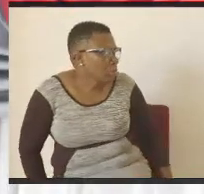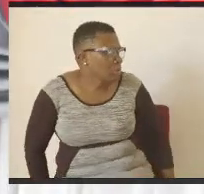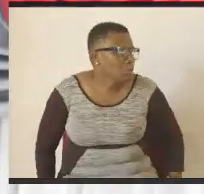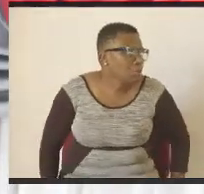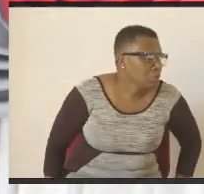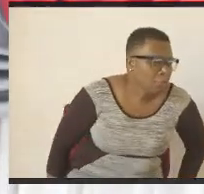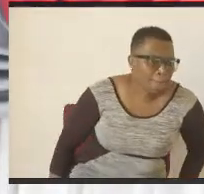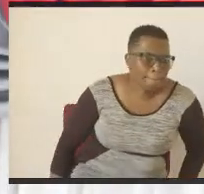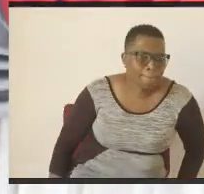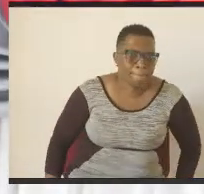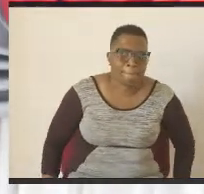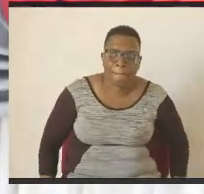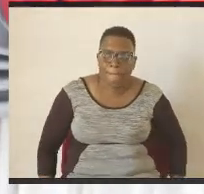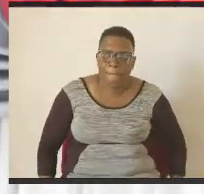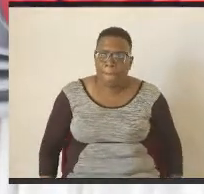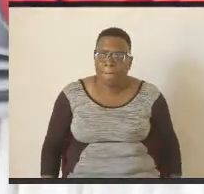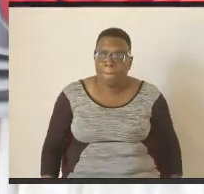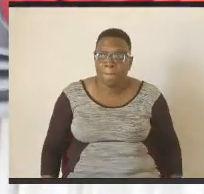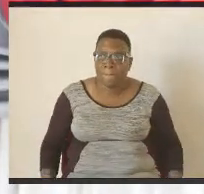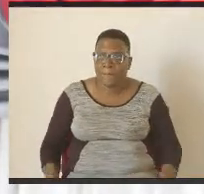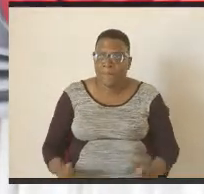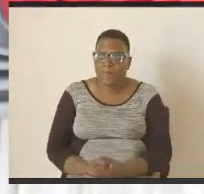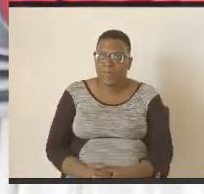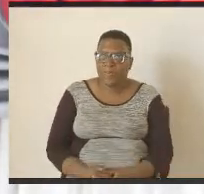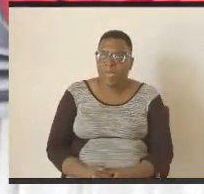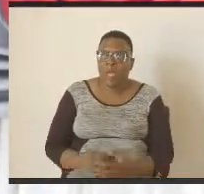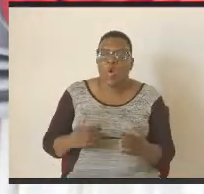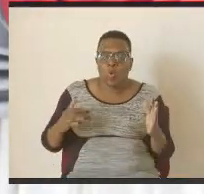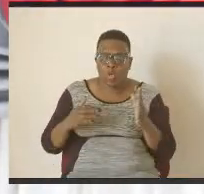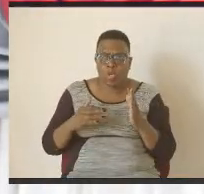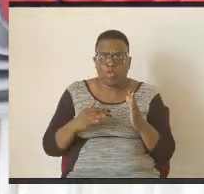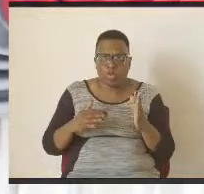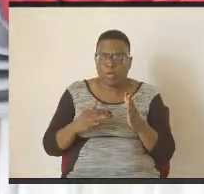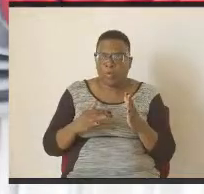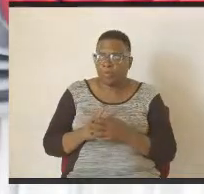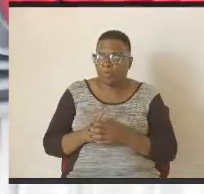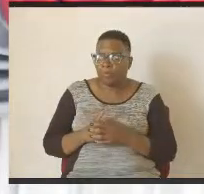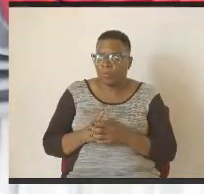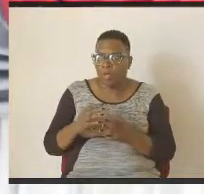Interestingly, research shows that most accidents happen